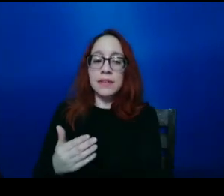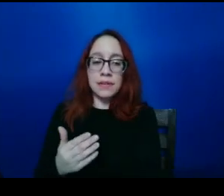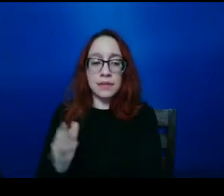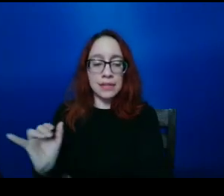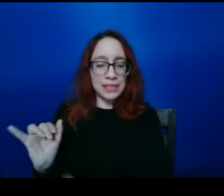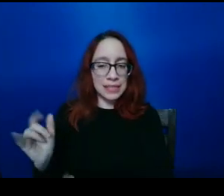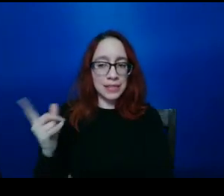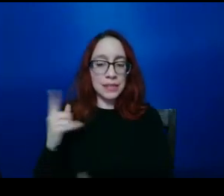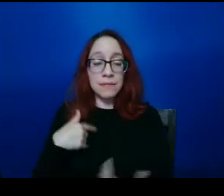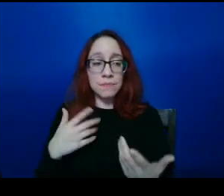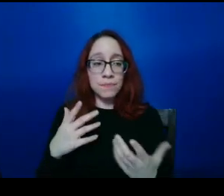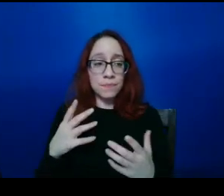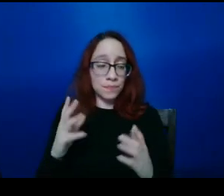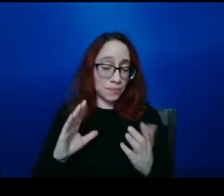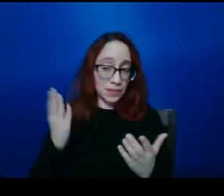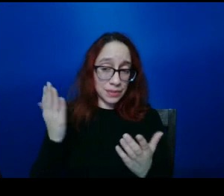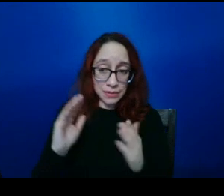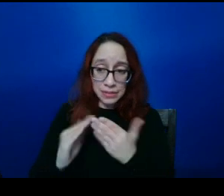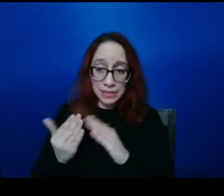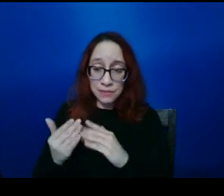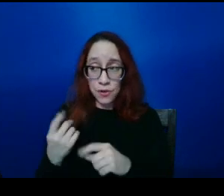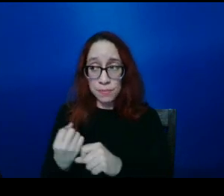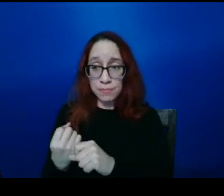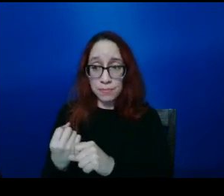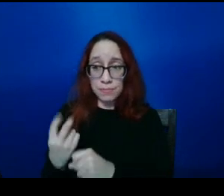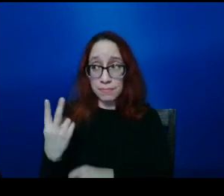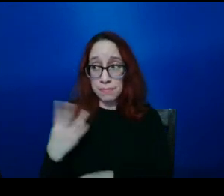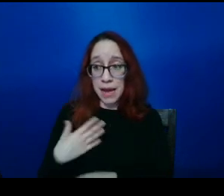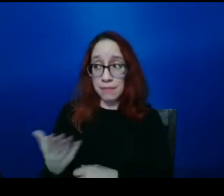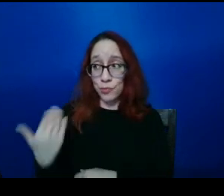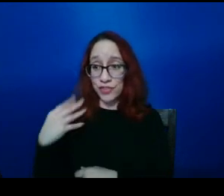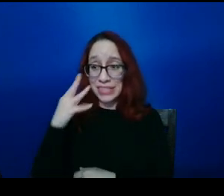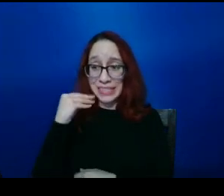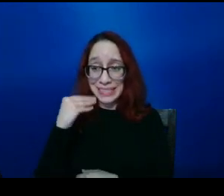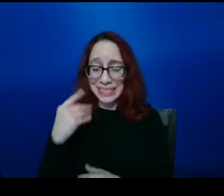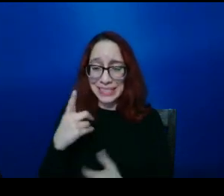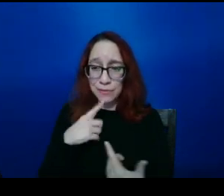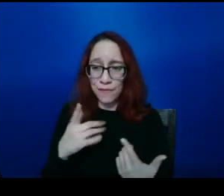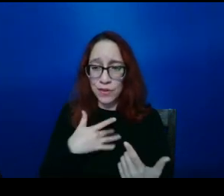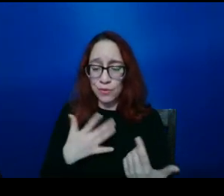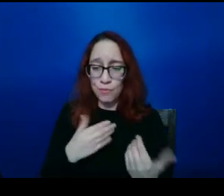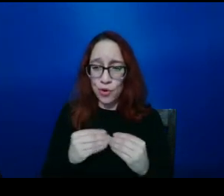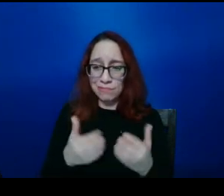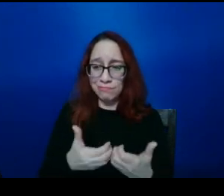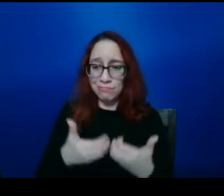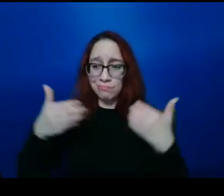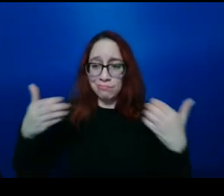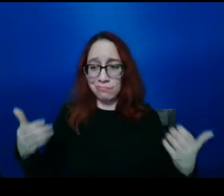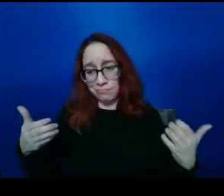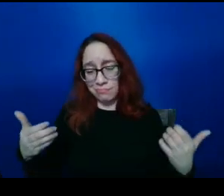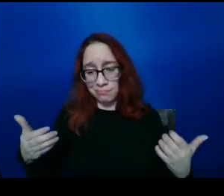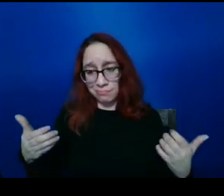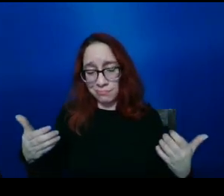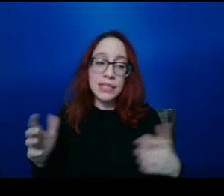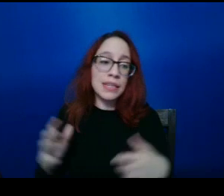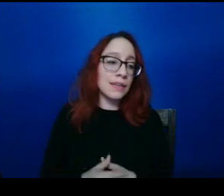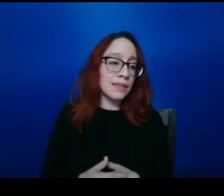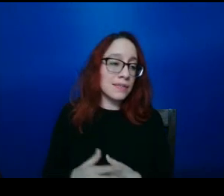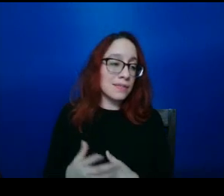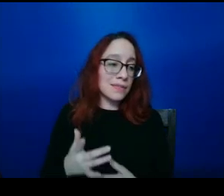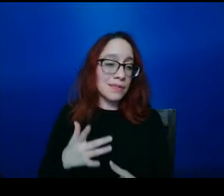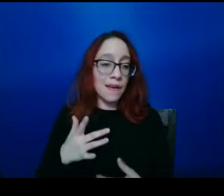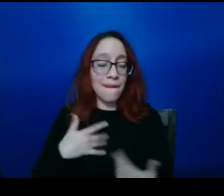like the city, from my 2 years experience, has never been more divided than it is now. So in an effort